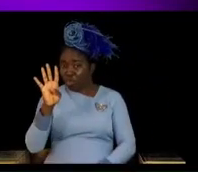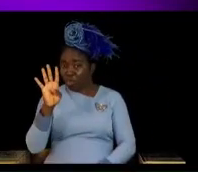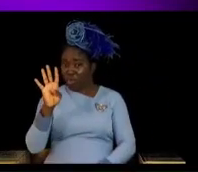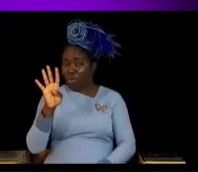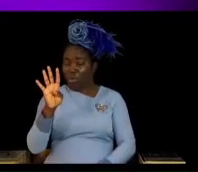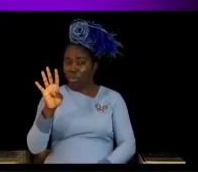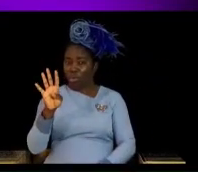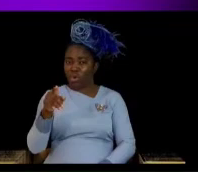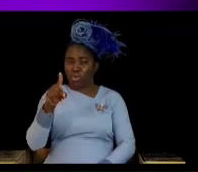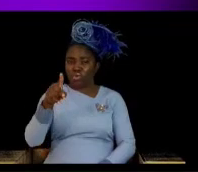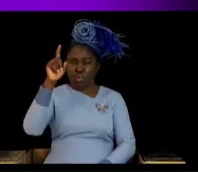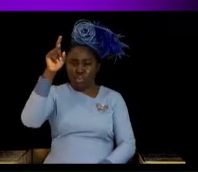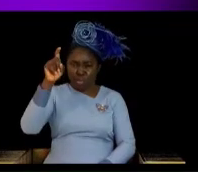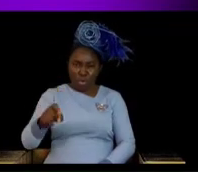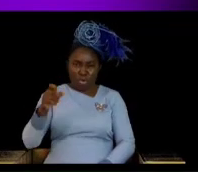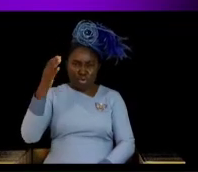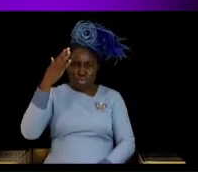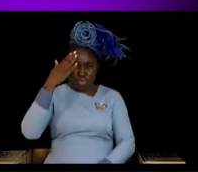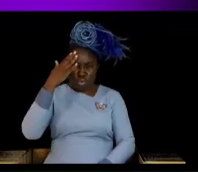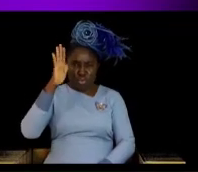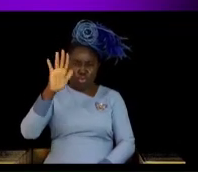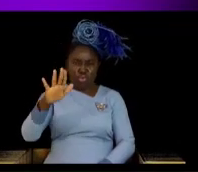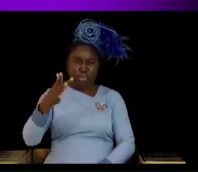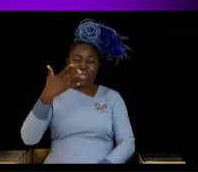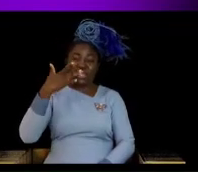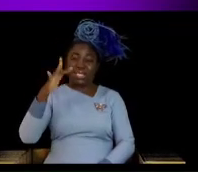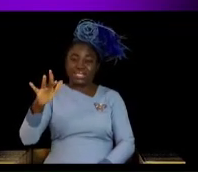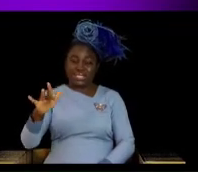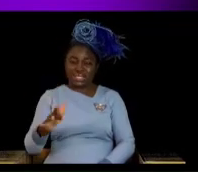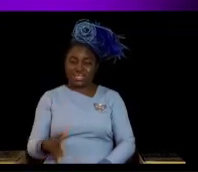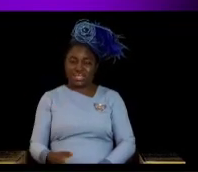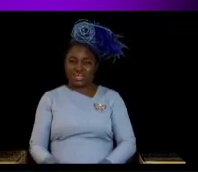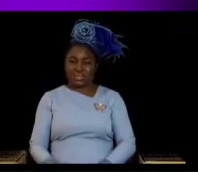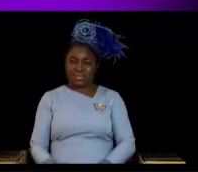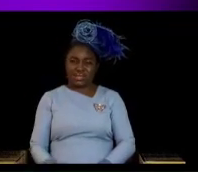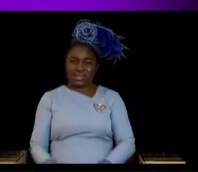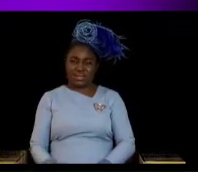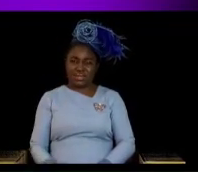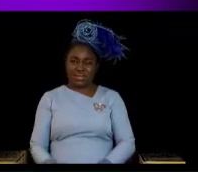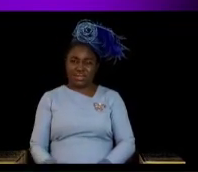Four, you must know your destiny.